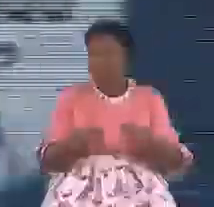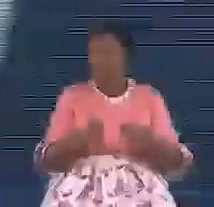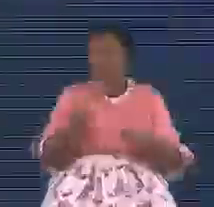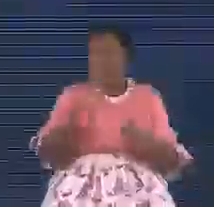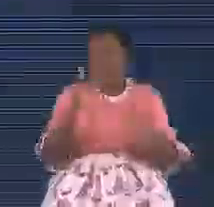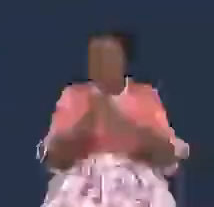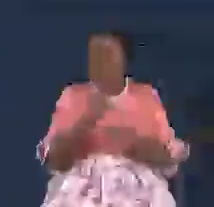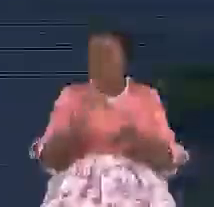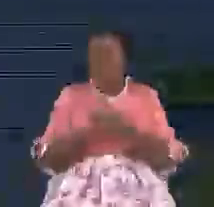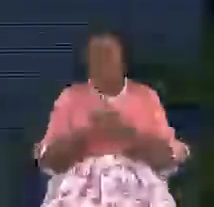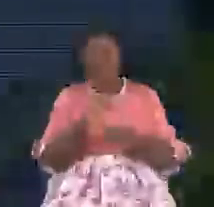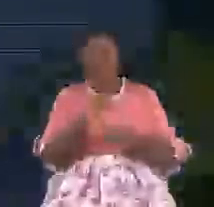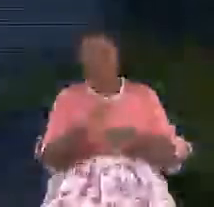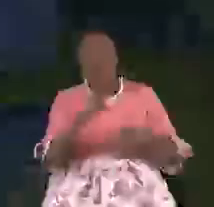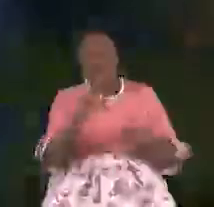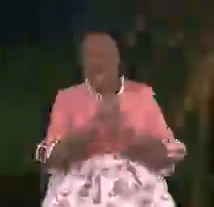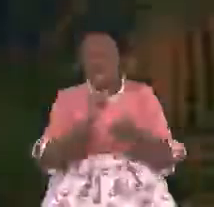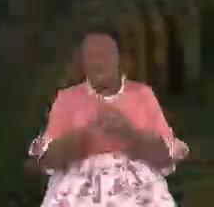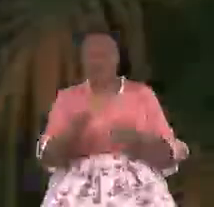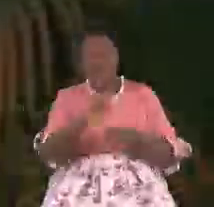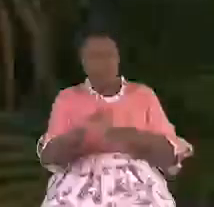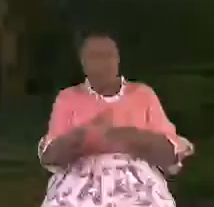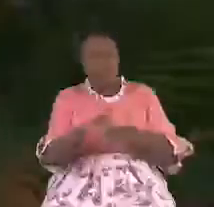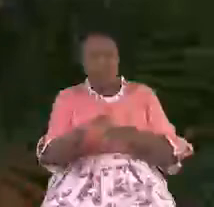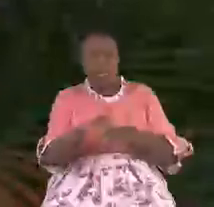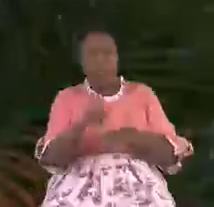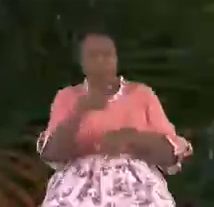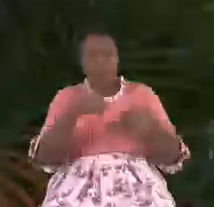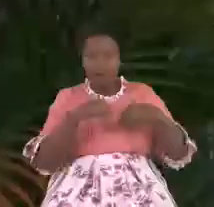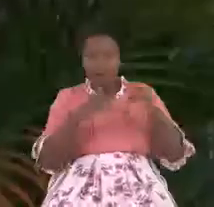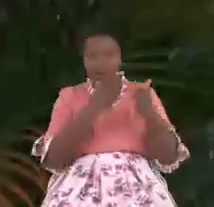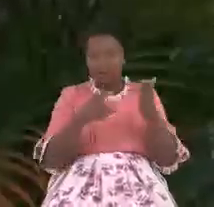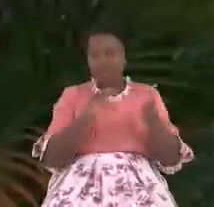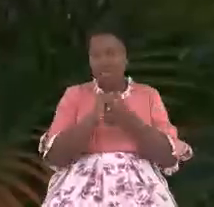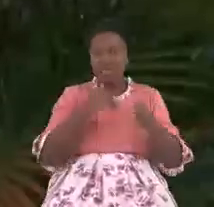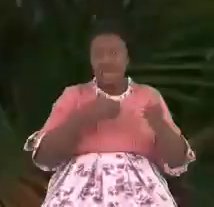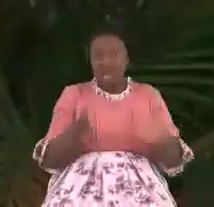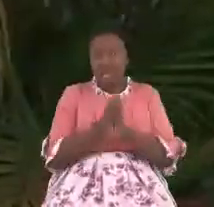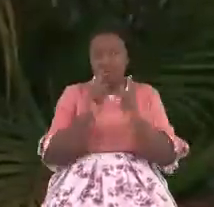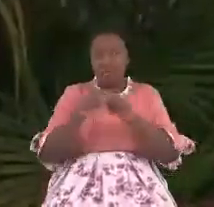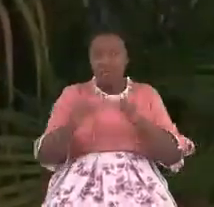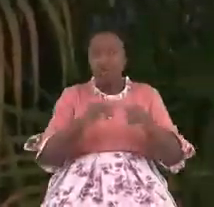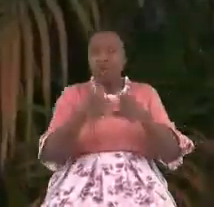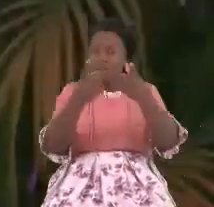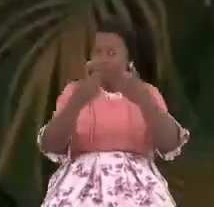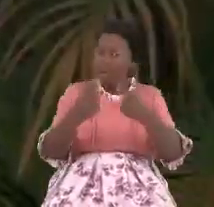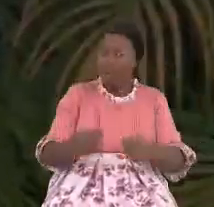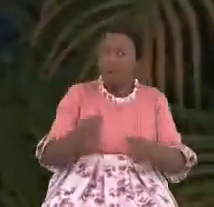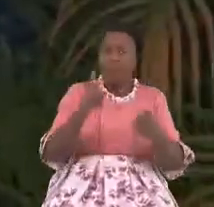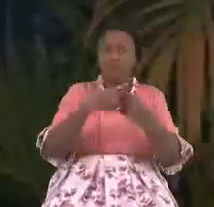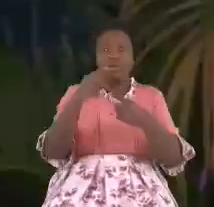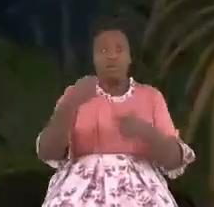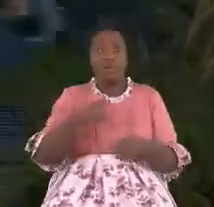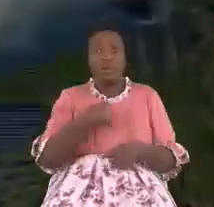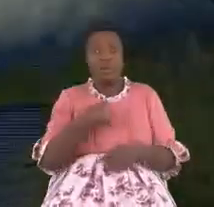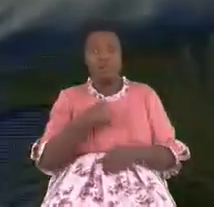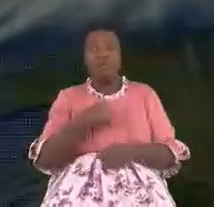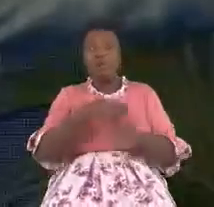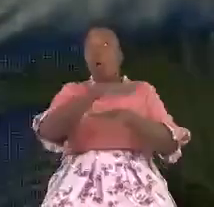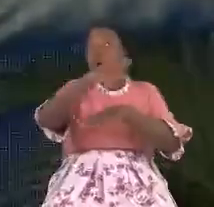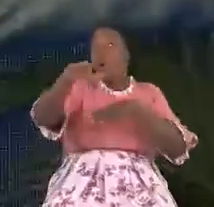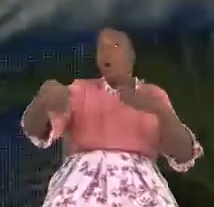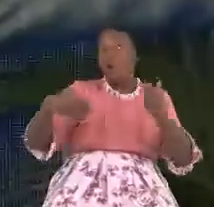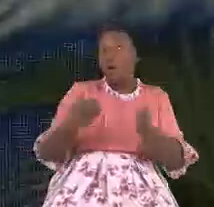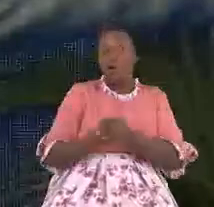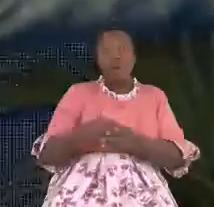step. You've done something. He told you to do. Come unto me, all ye